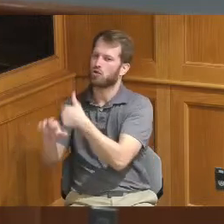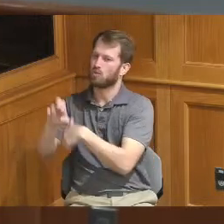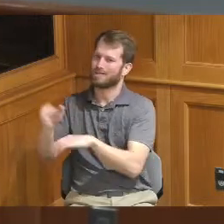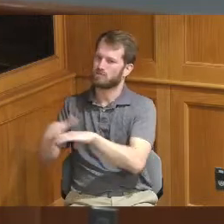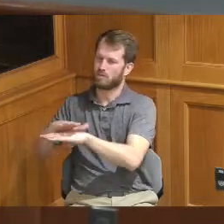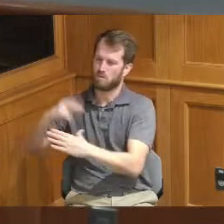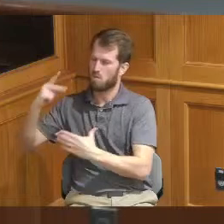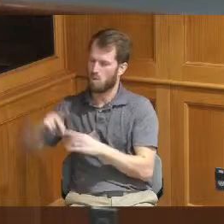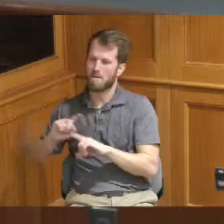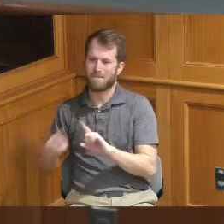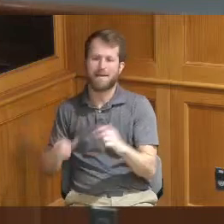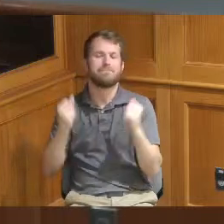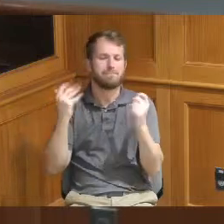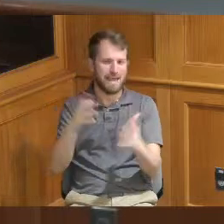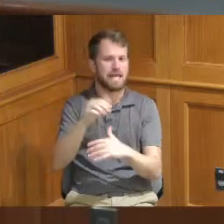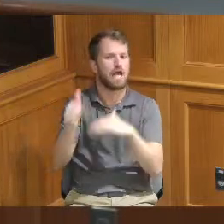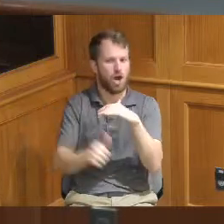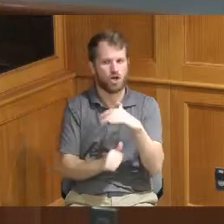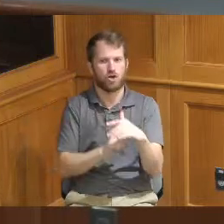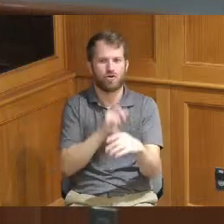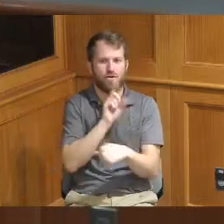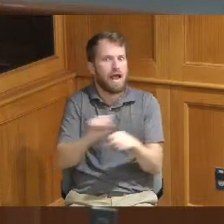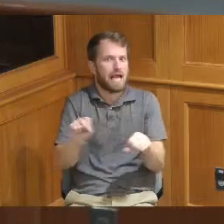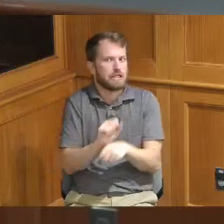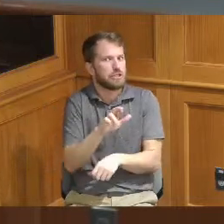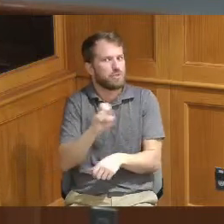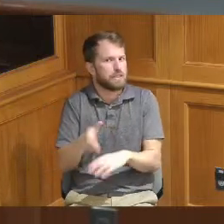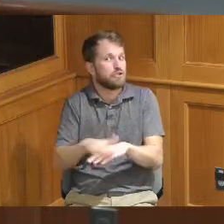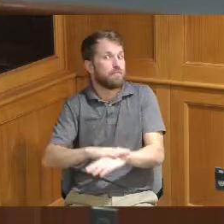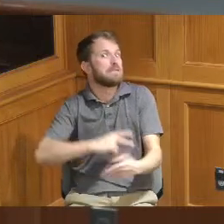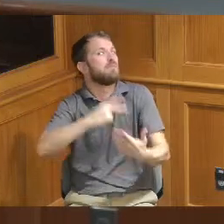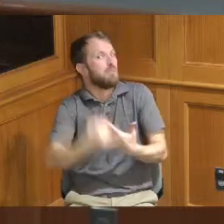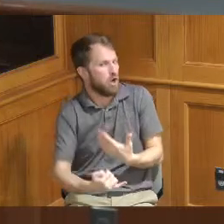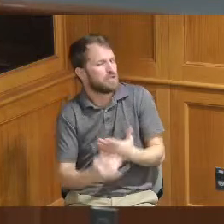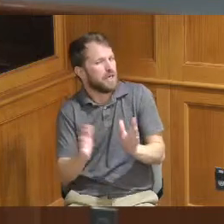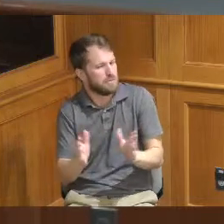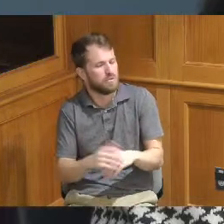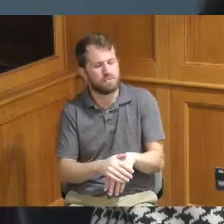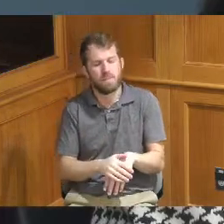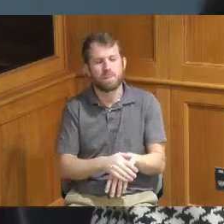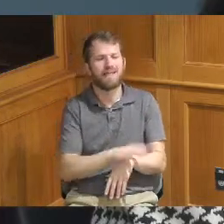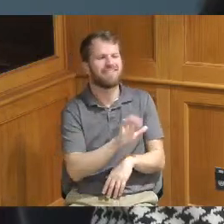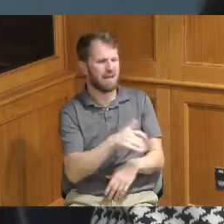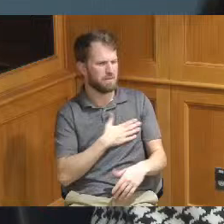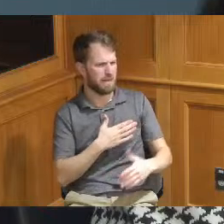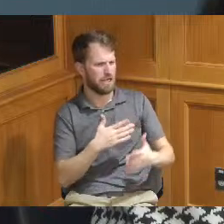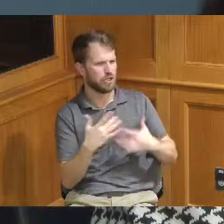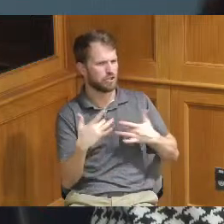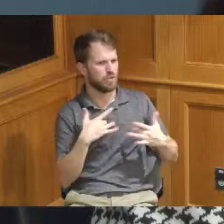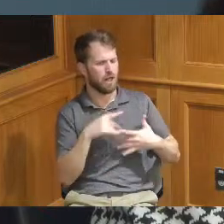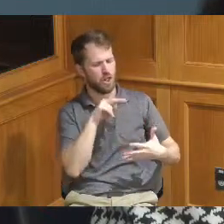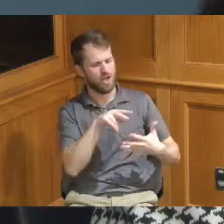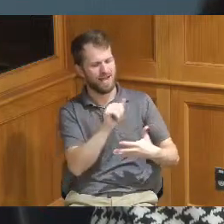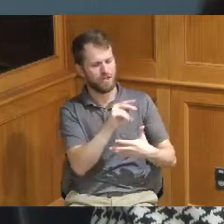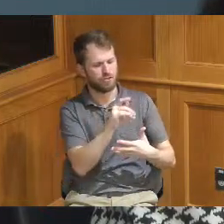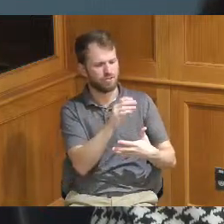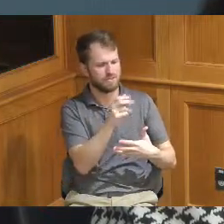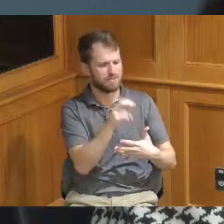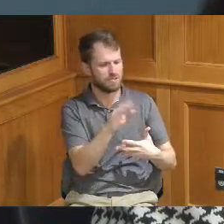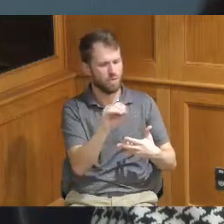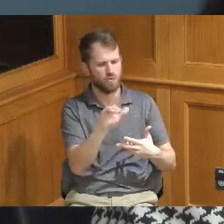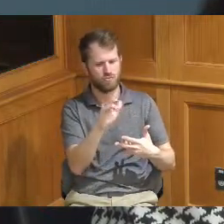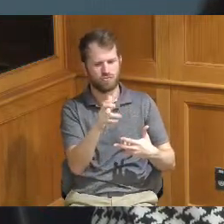but a lot of them are resurfacing projects. And that was my concern as I looked at the areas, Anderson, Colerain, Green, and